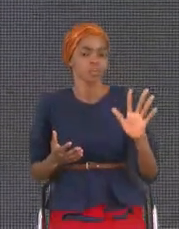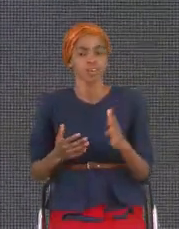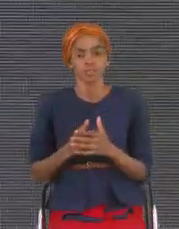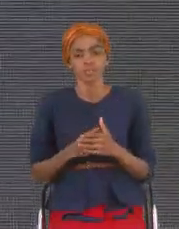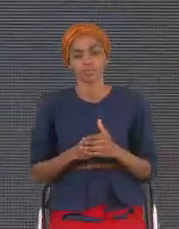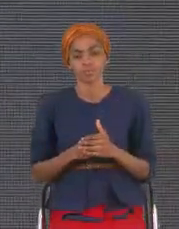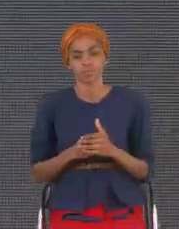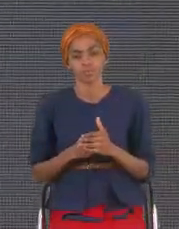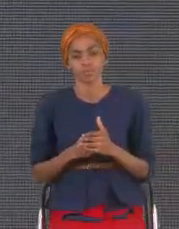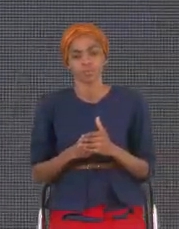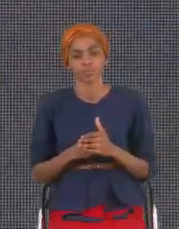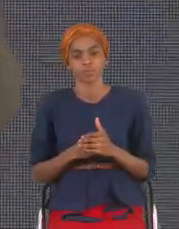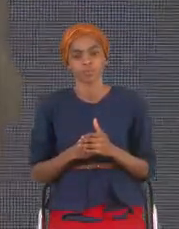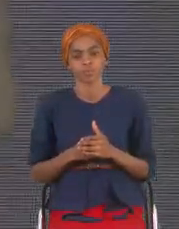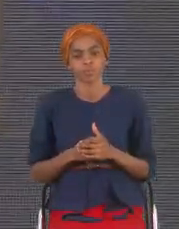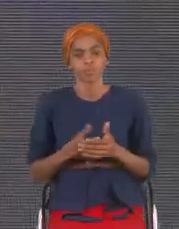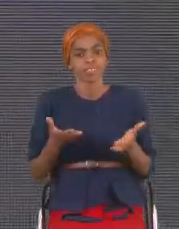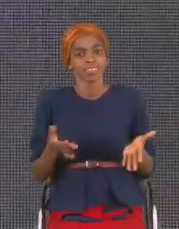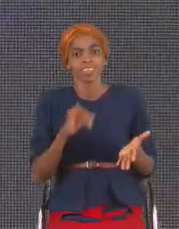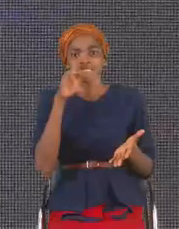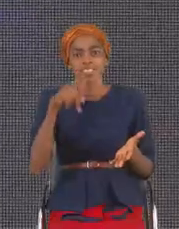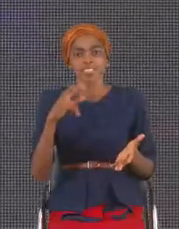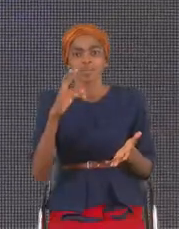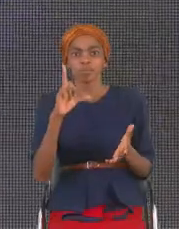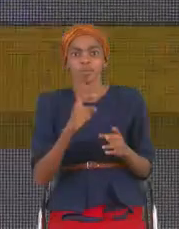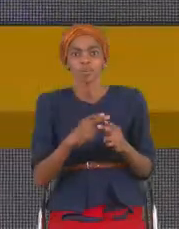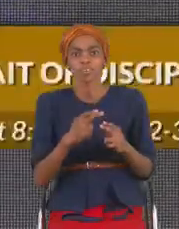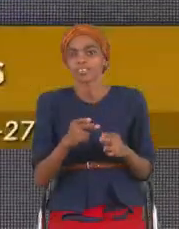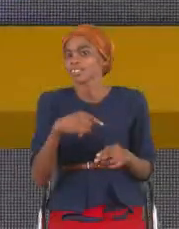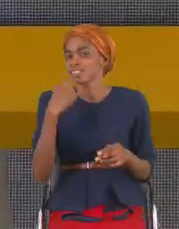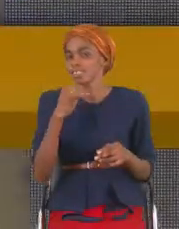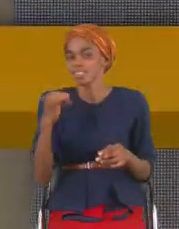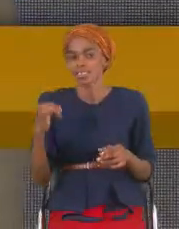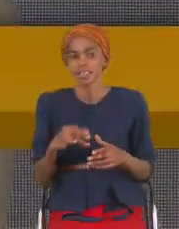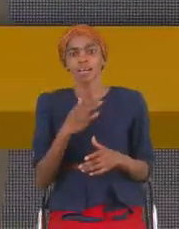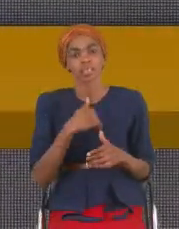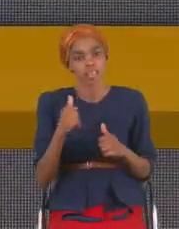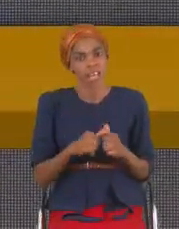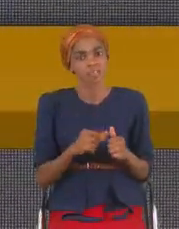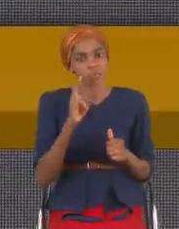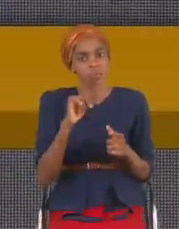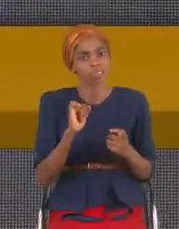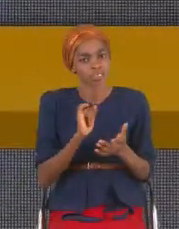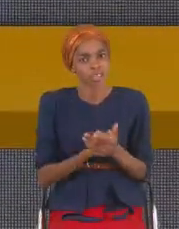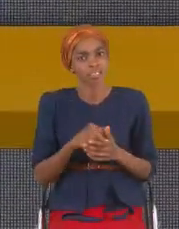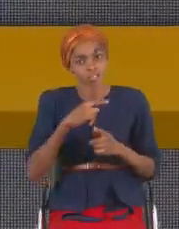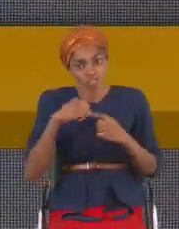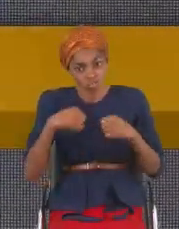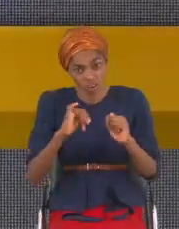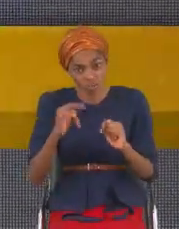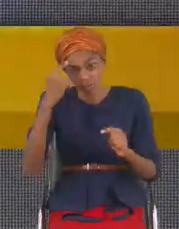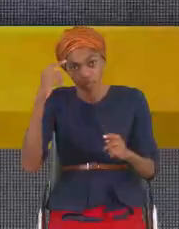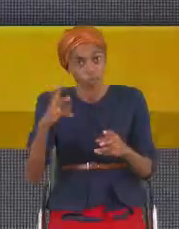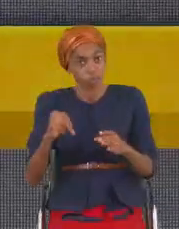verse 25. Here is Paul the apostle saying, and every man that striveth for the mastery, for